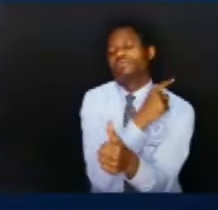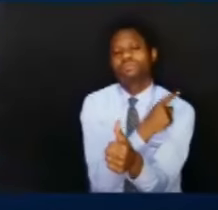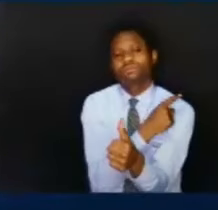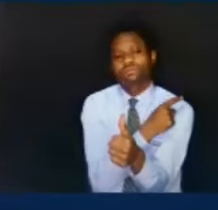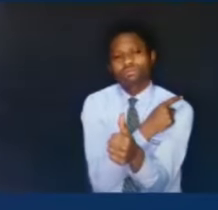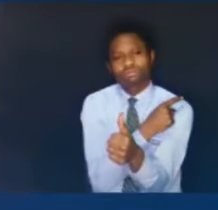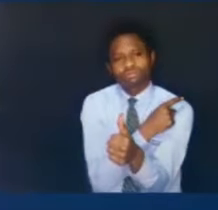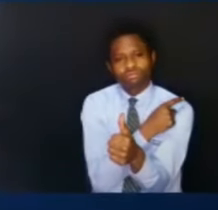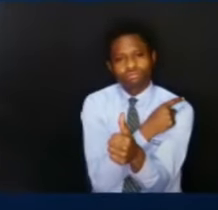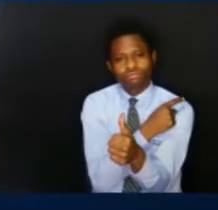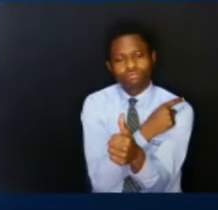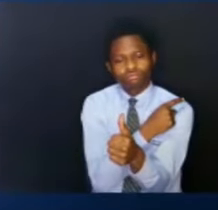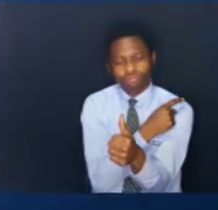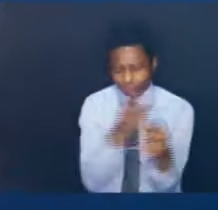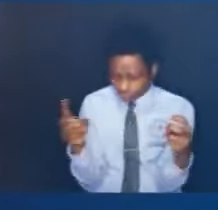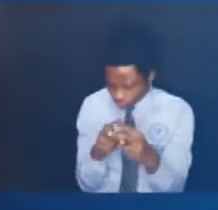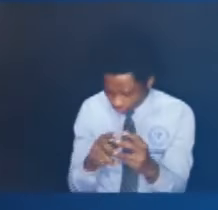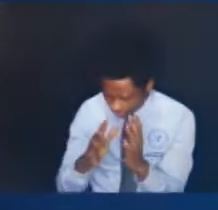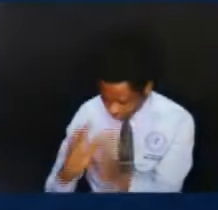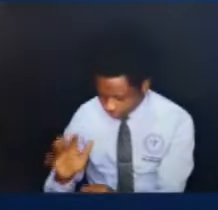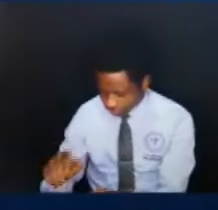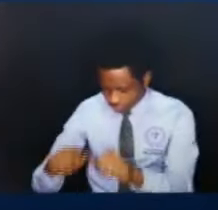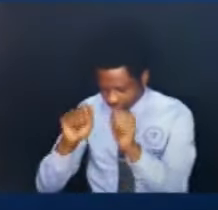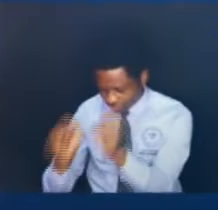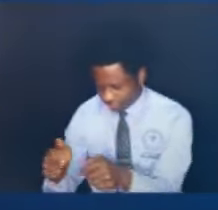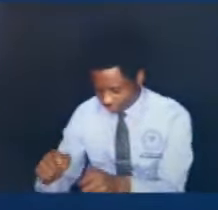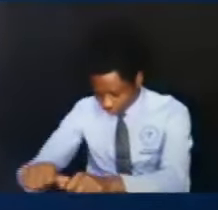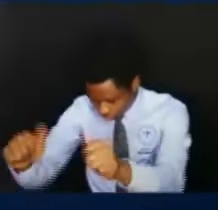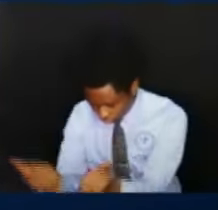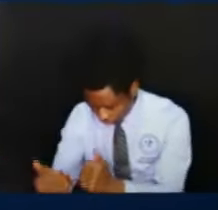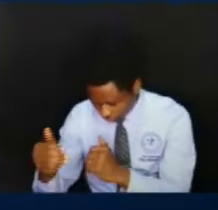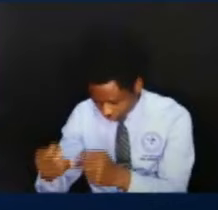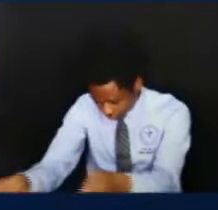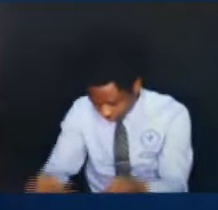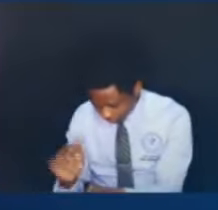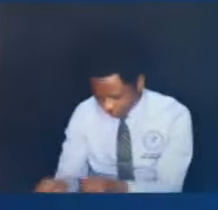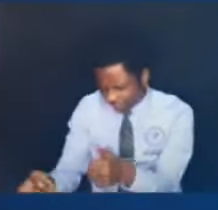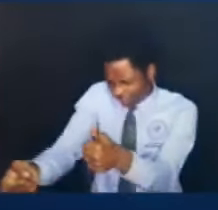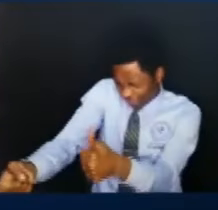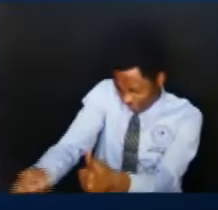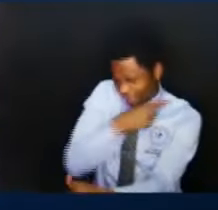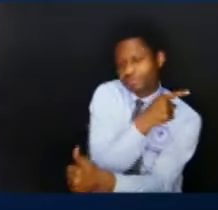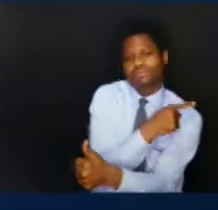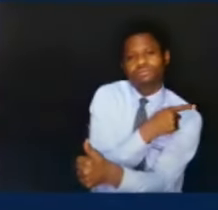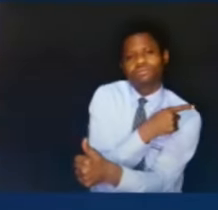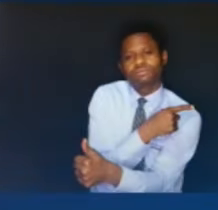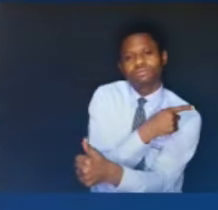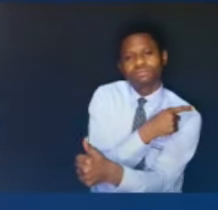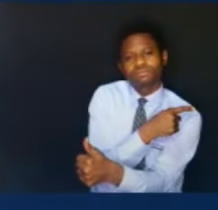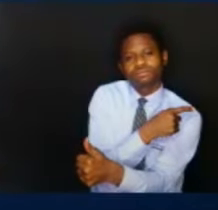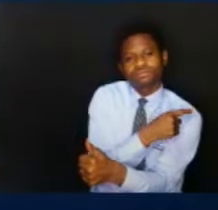importance so he said leave your gift there in front of the altar first before